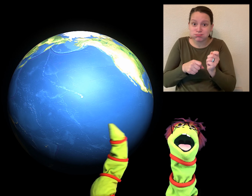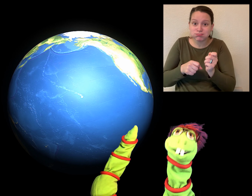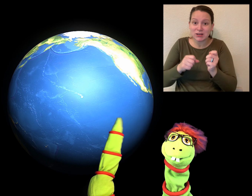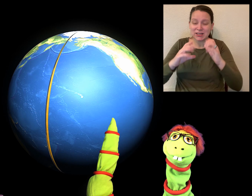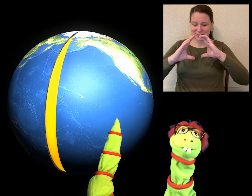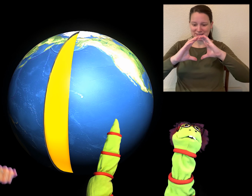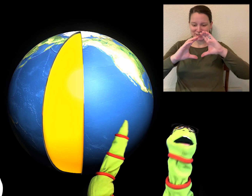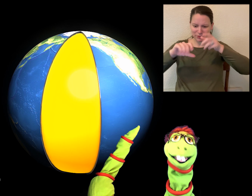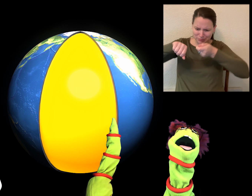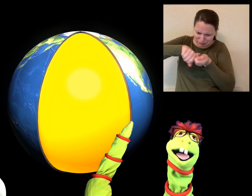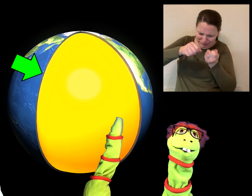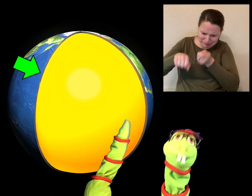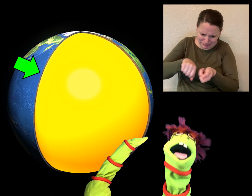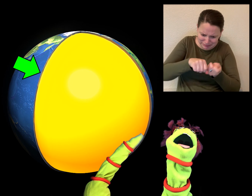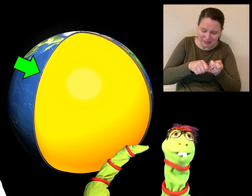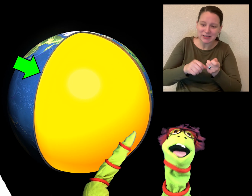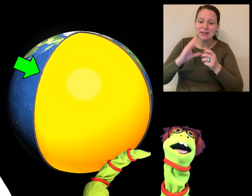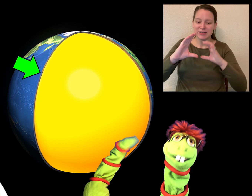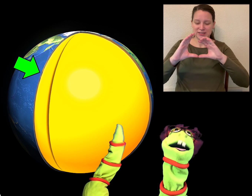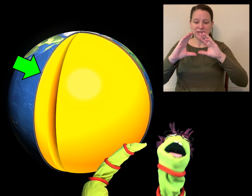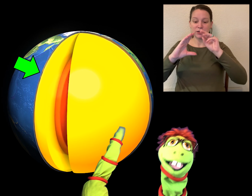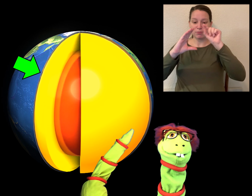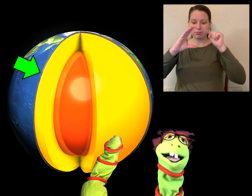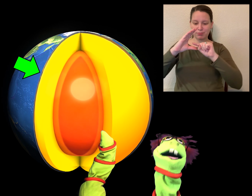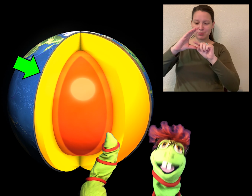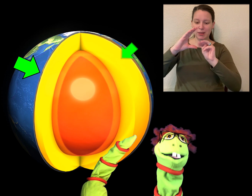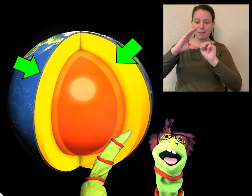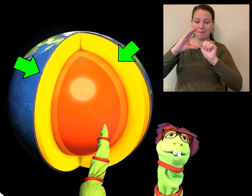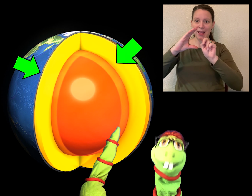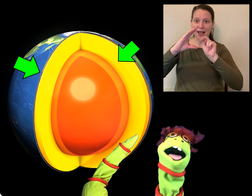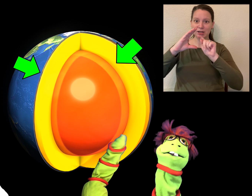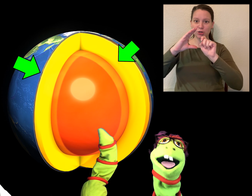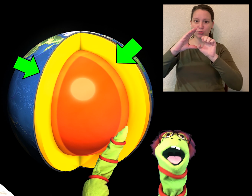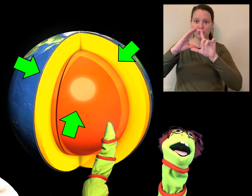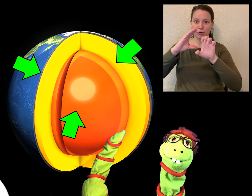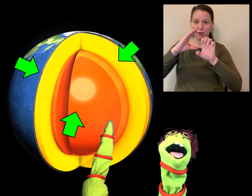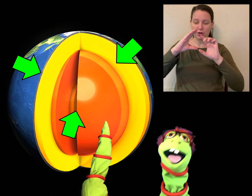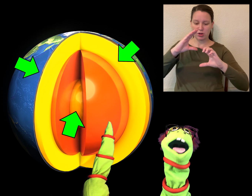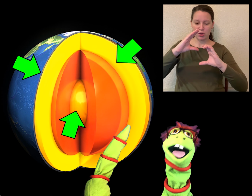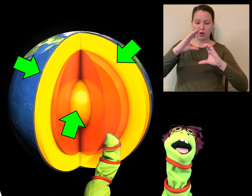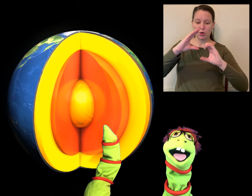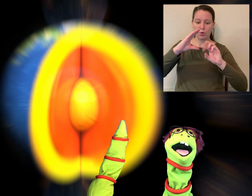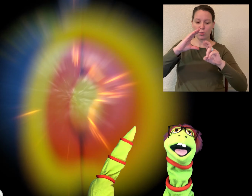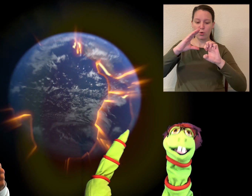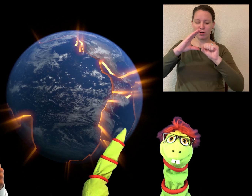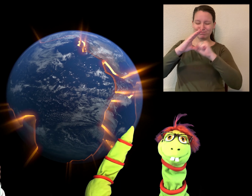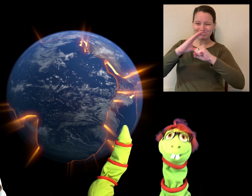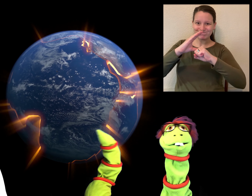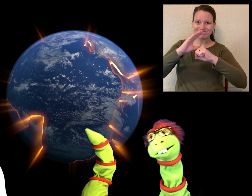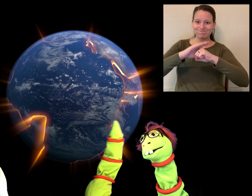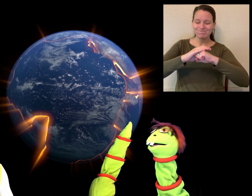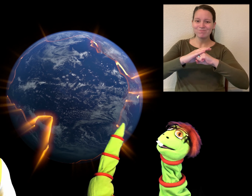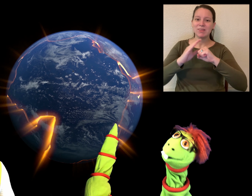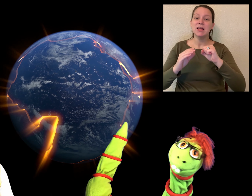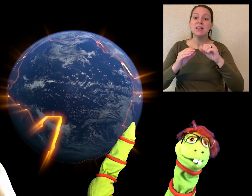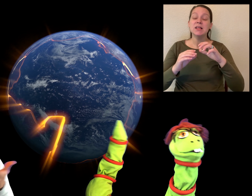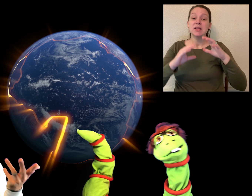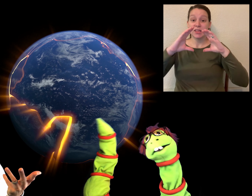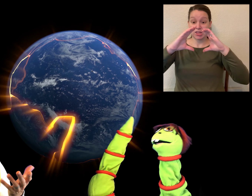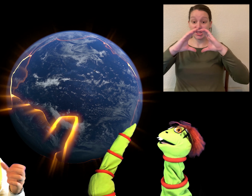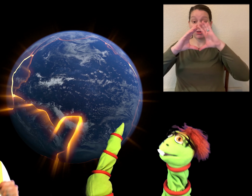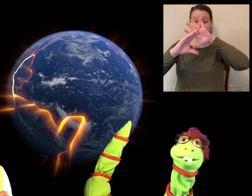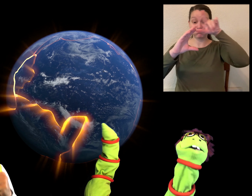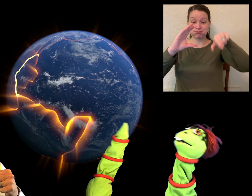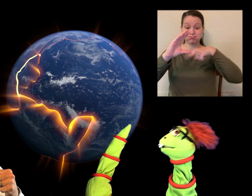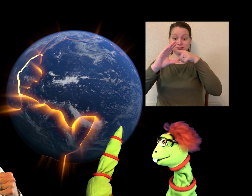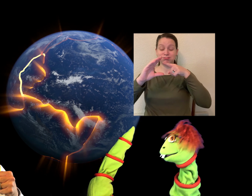the crust That's the Earth top layer, but there's two more That's the mantle and the core The Earth's crust is made of what